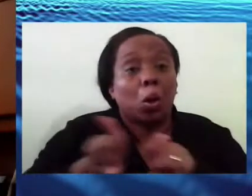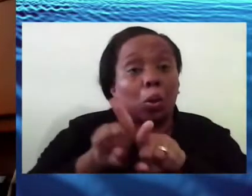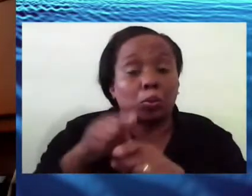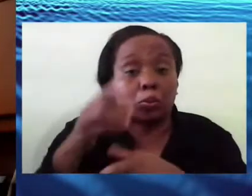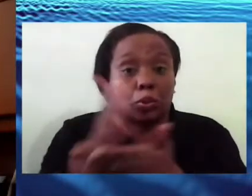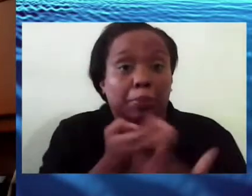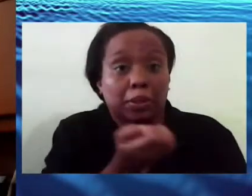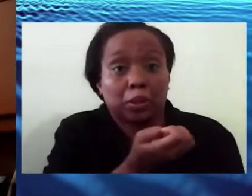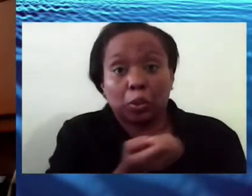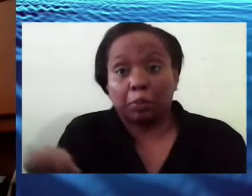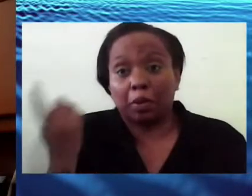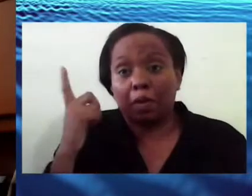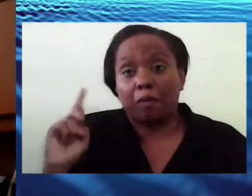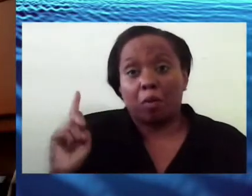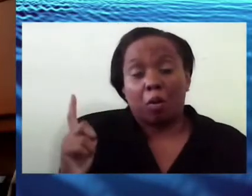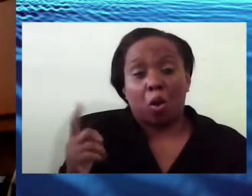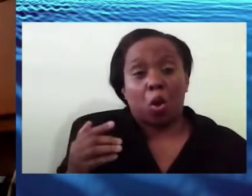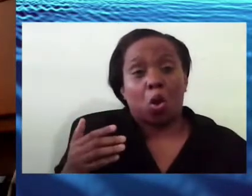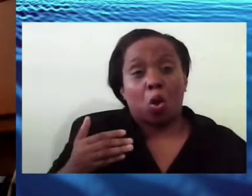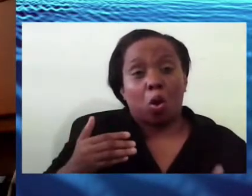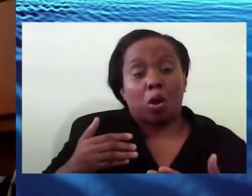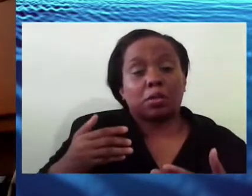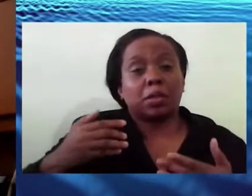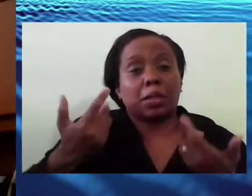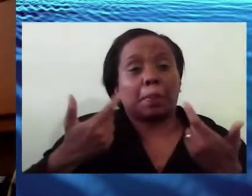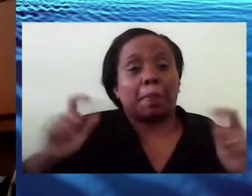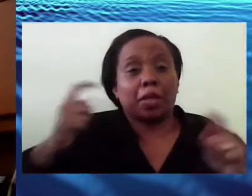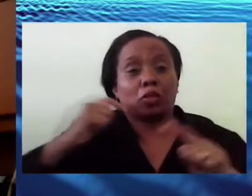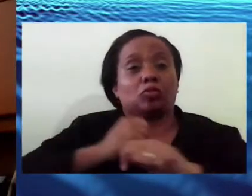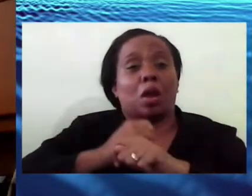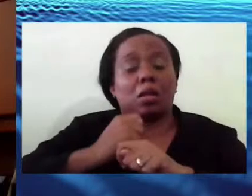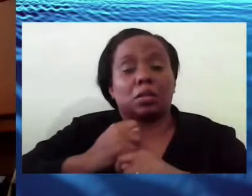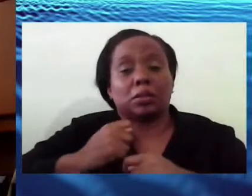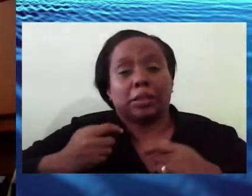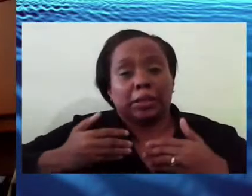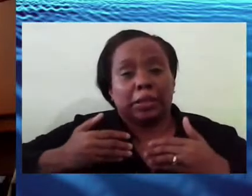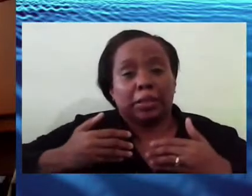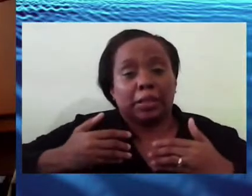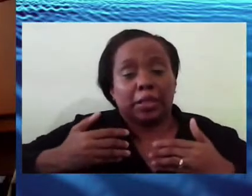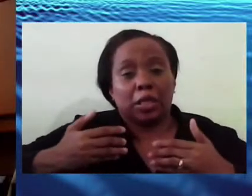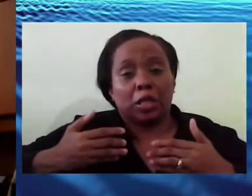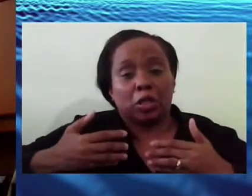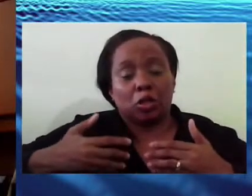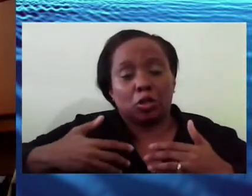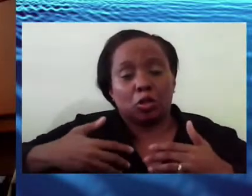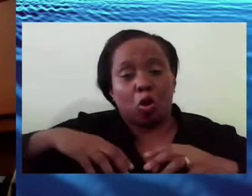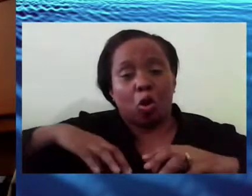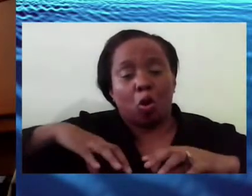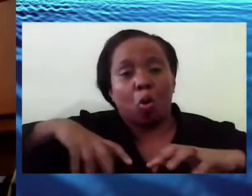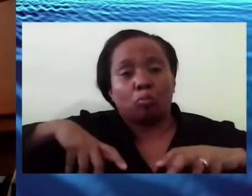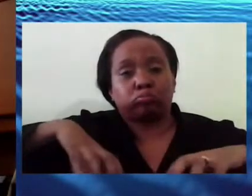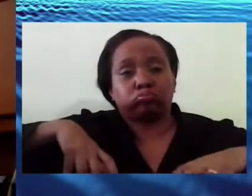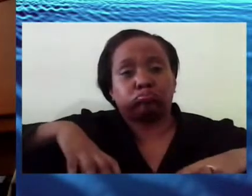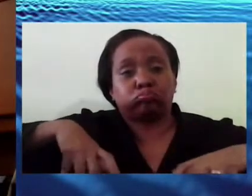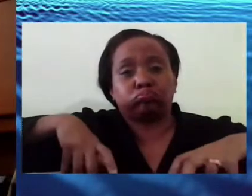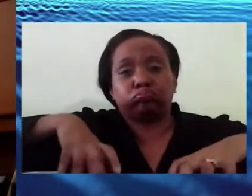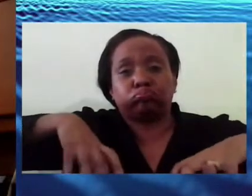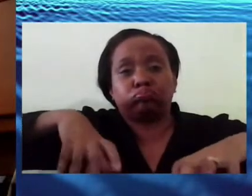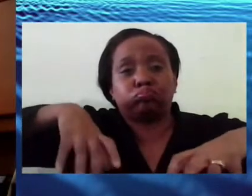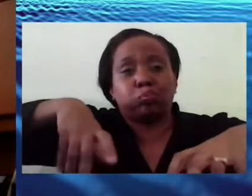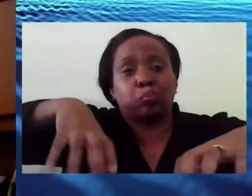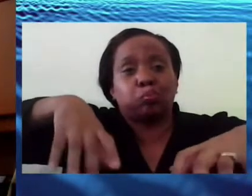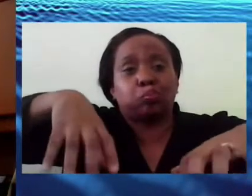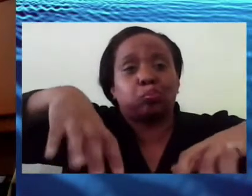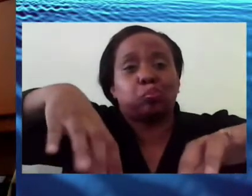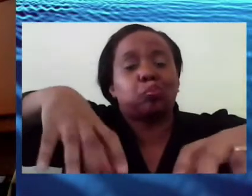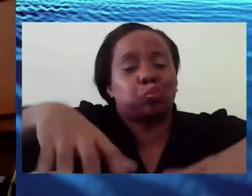to actually sweep the sweeper trucks were actually leaving some of the metal bristles on the runway. And so that required